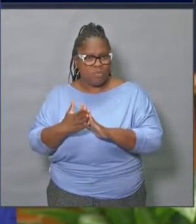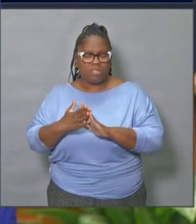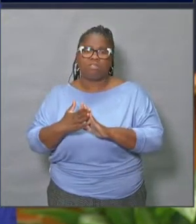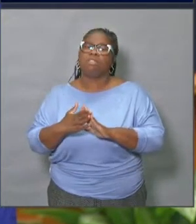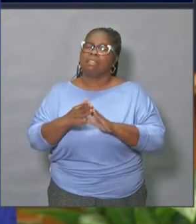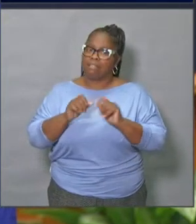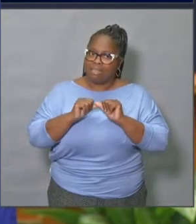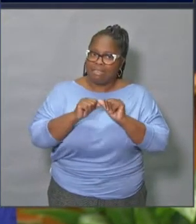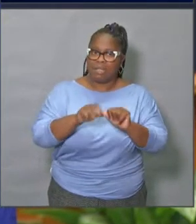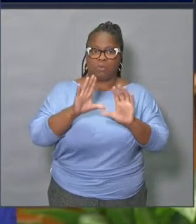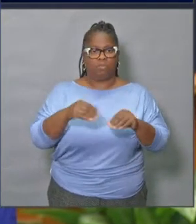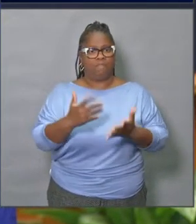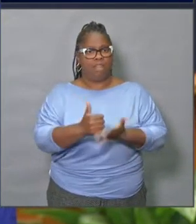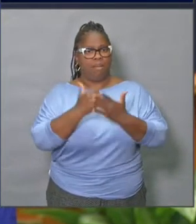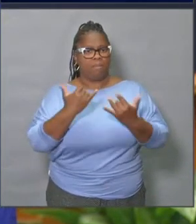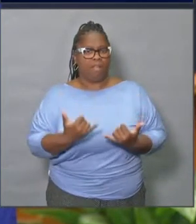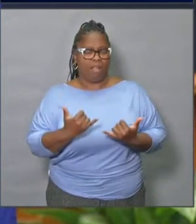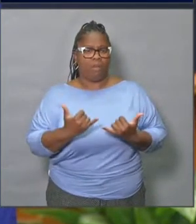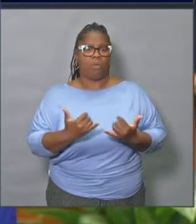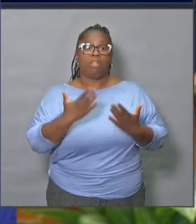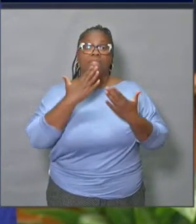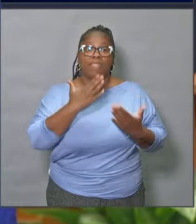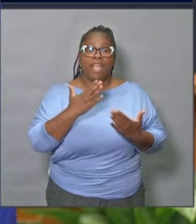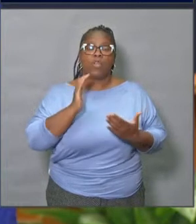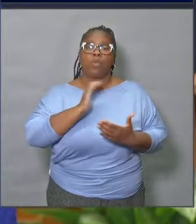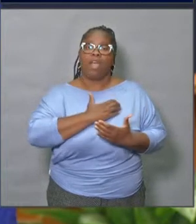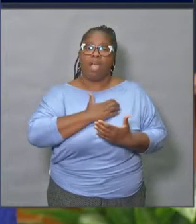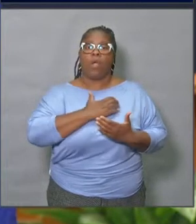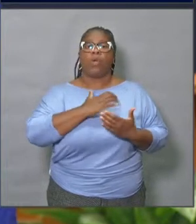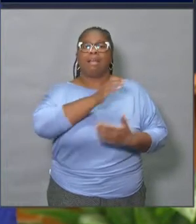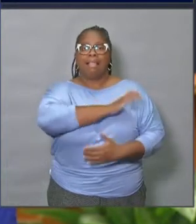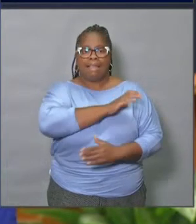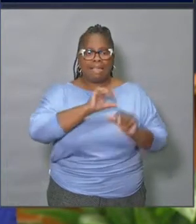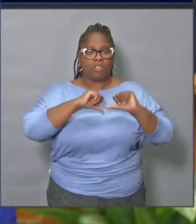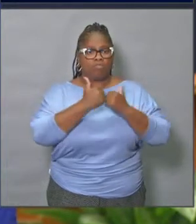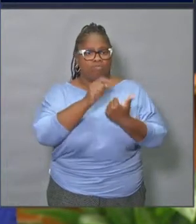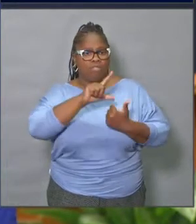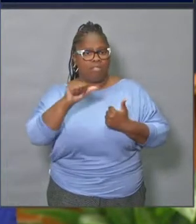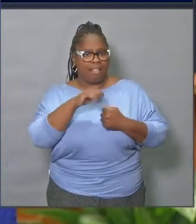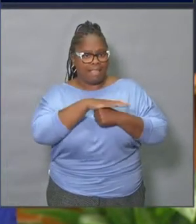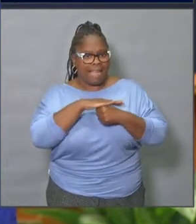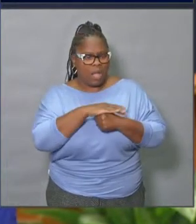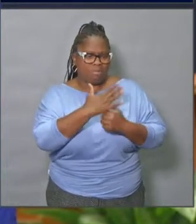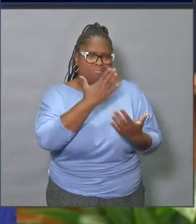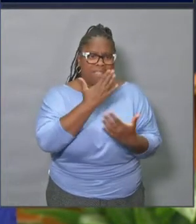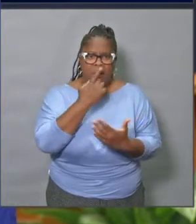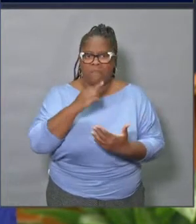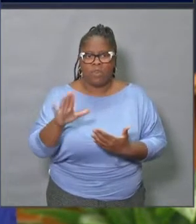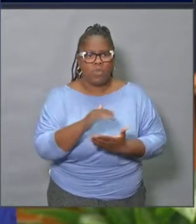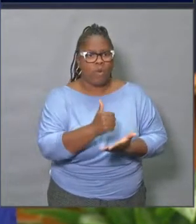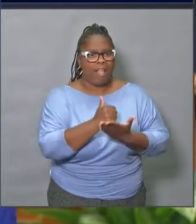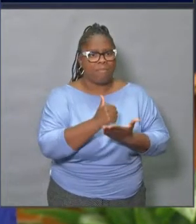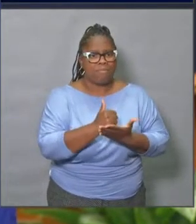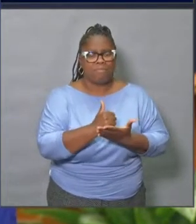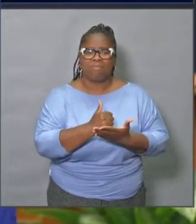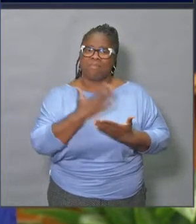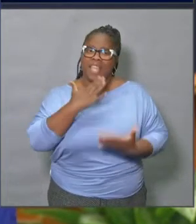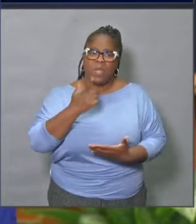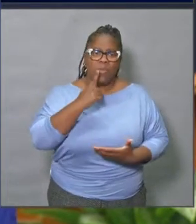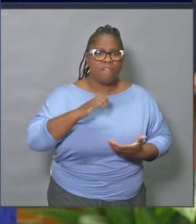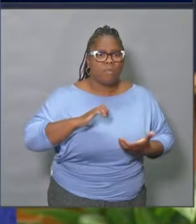our Community Clinic Association of Los Angeles County for its work, and our Department of Health Services for its